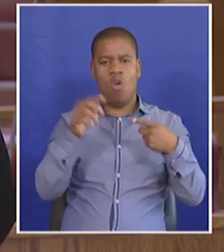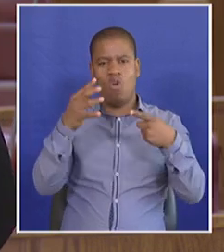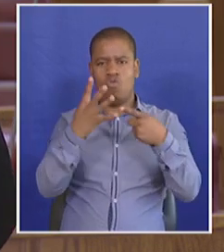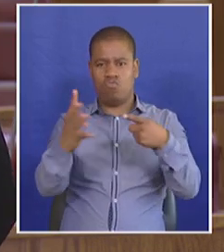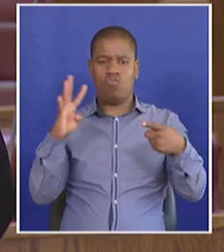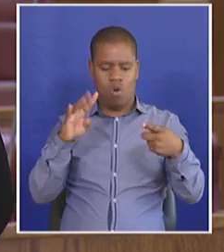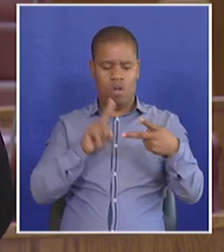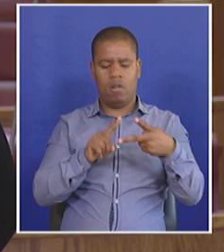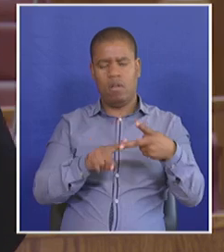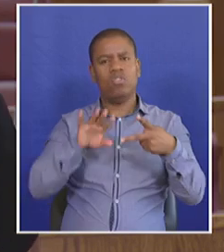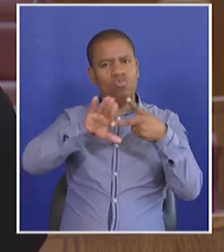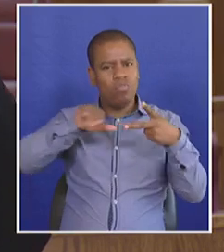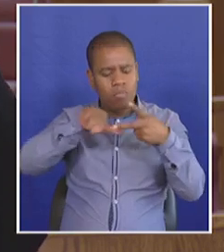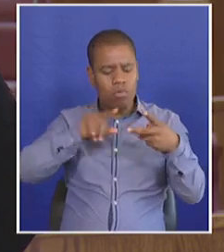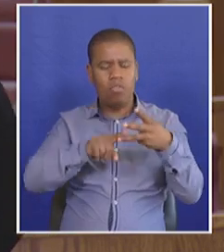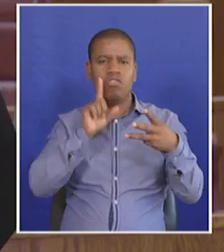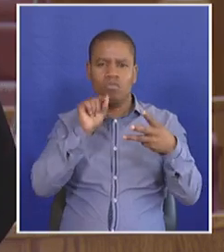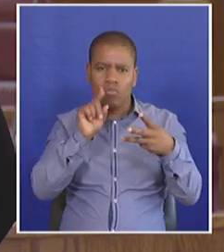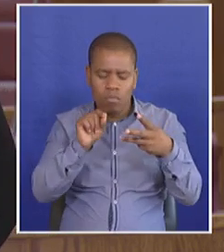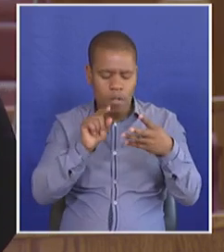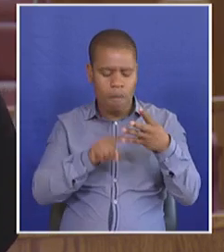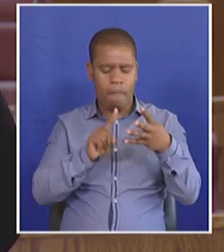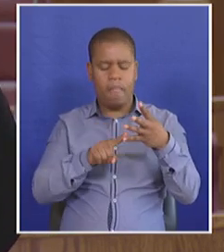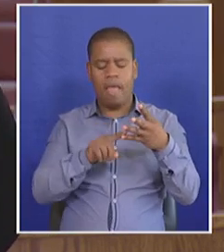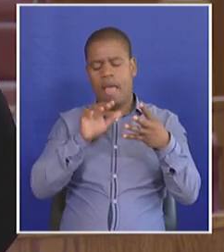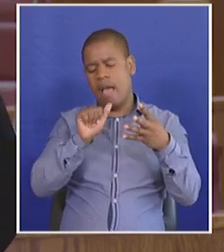swimming pool, the chicken run, the amphitheater.